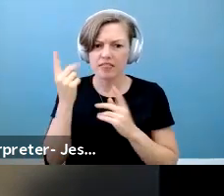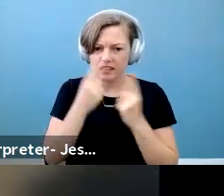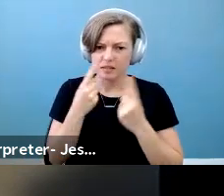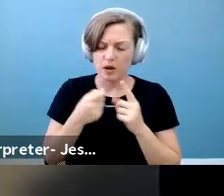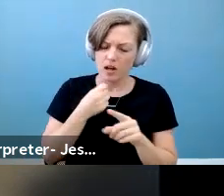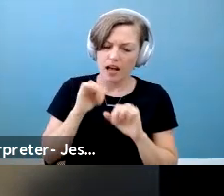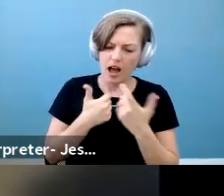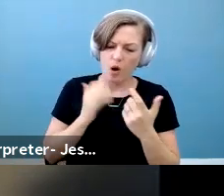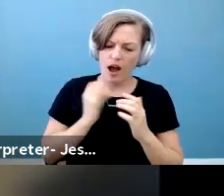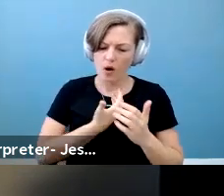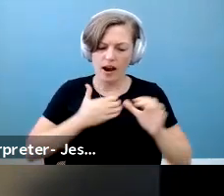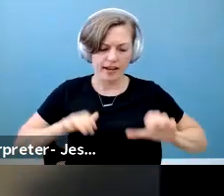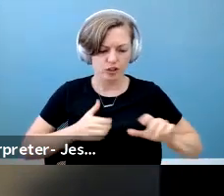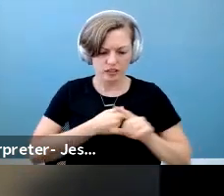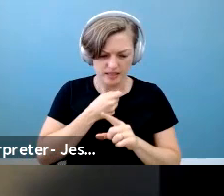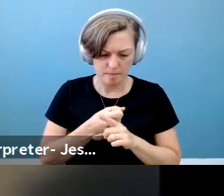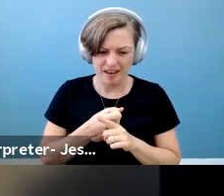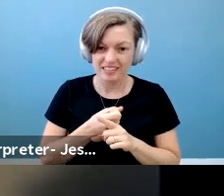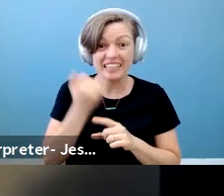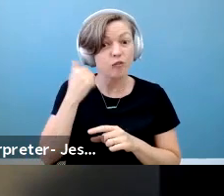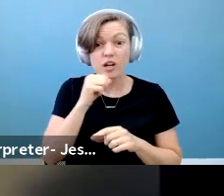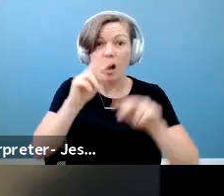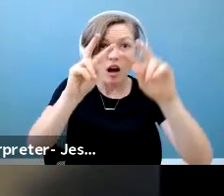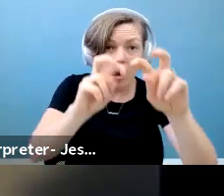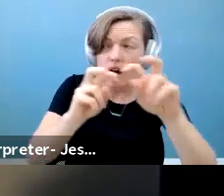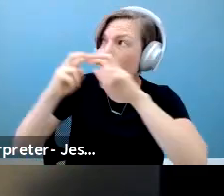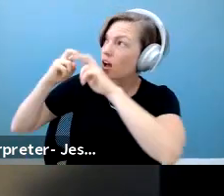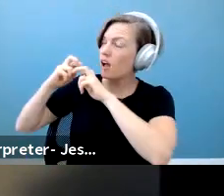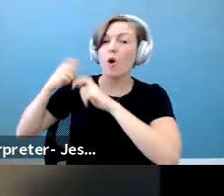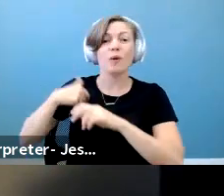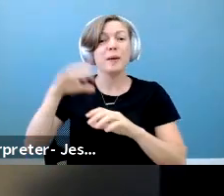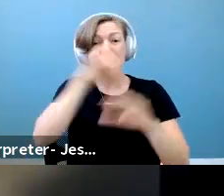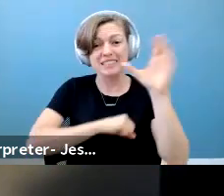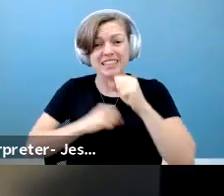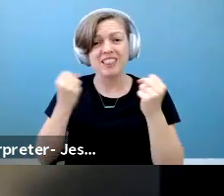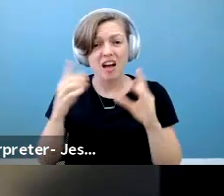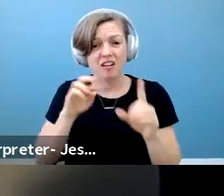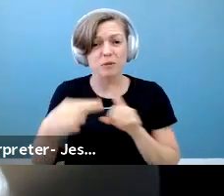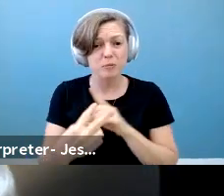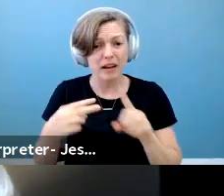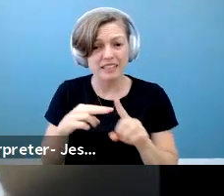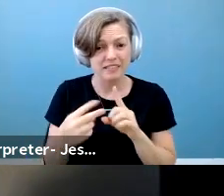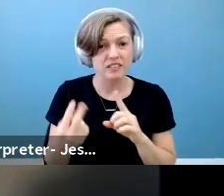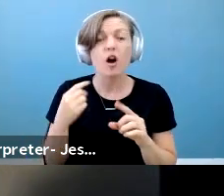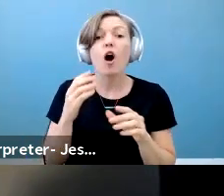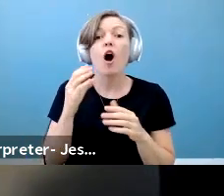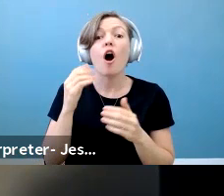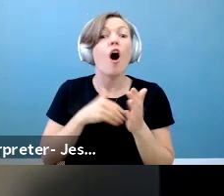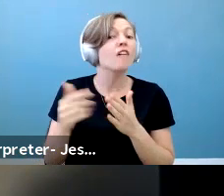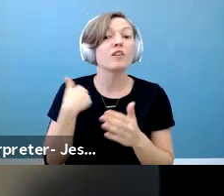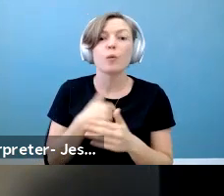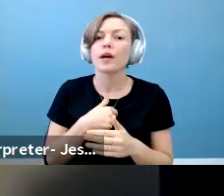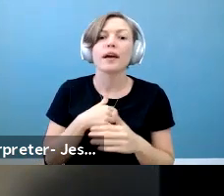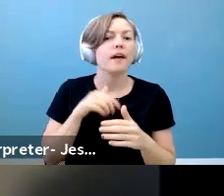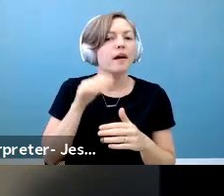actions, we're missing a lot of perspective. And we often listen least, whether it's